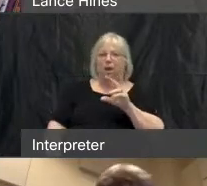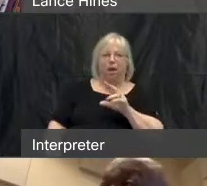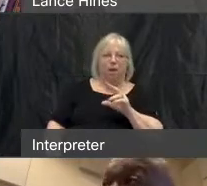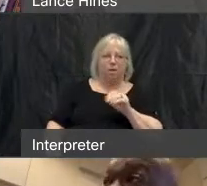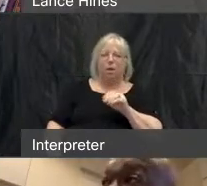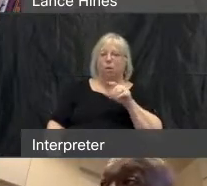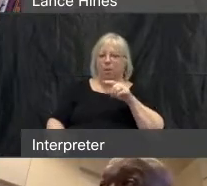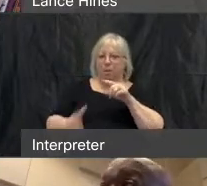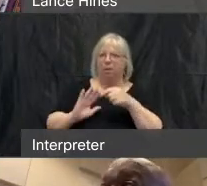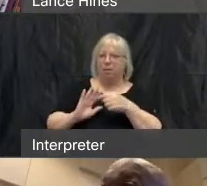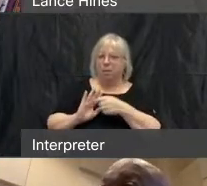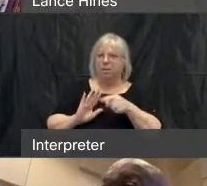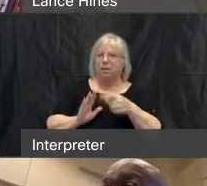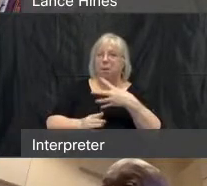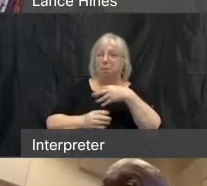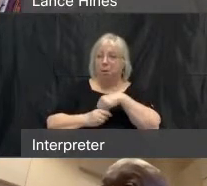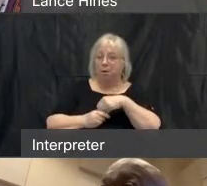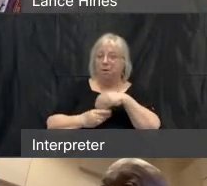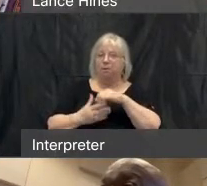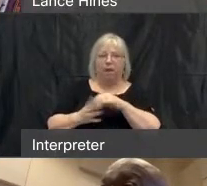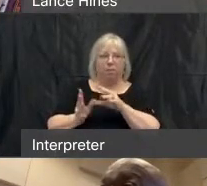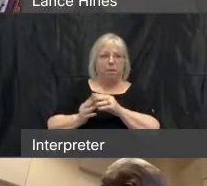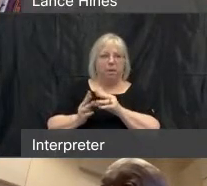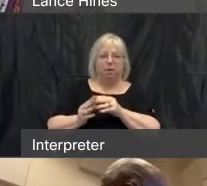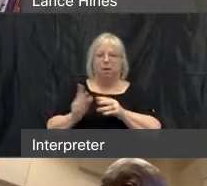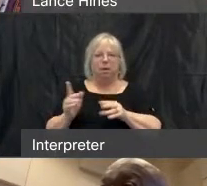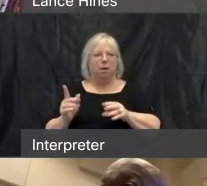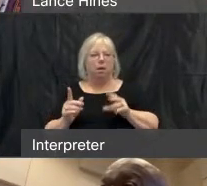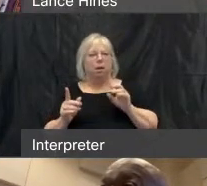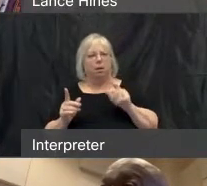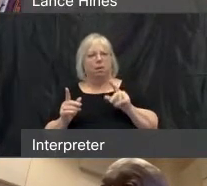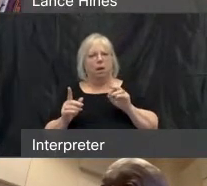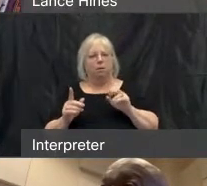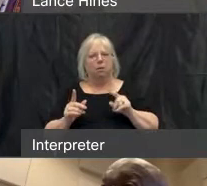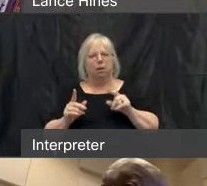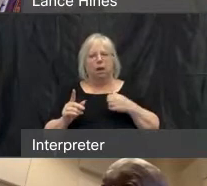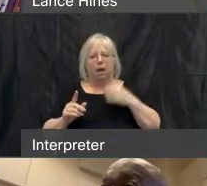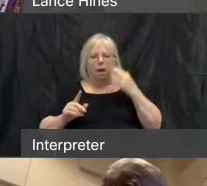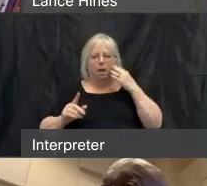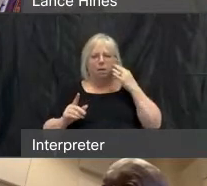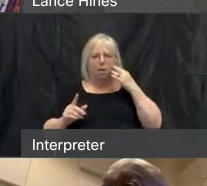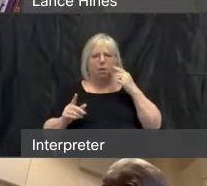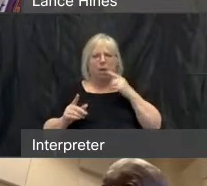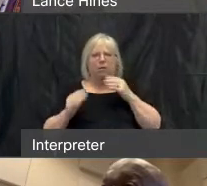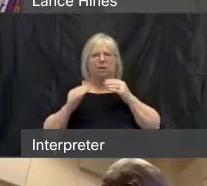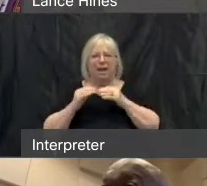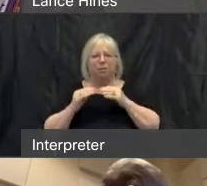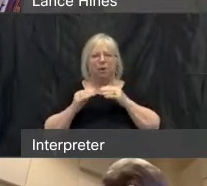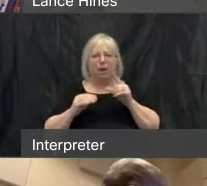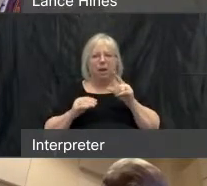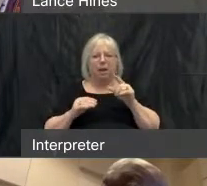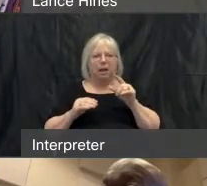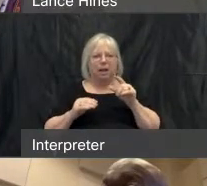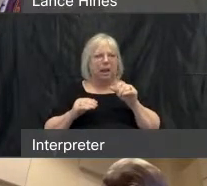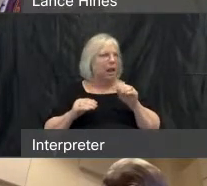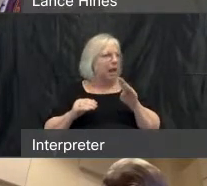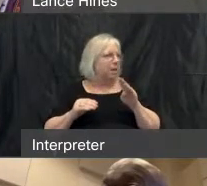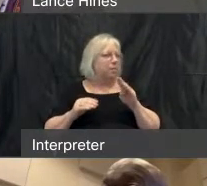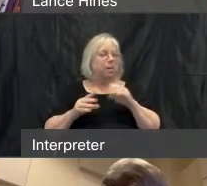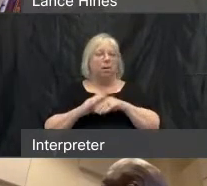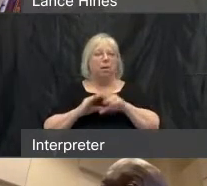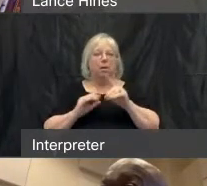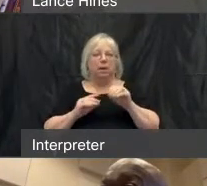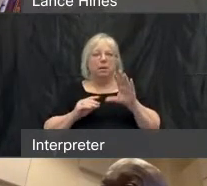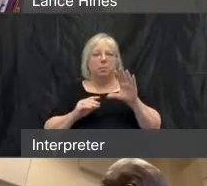part of that meeting. Okay. Yeah. I know there's an equity lab on December the 9th.